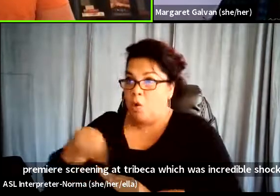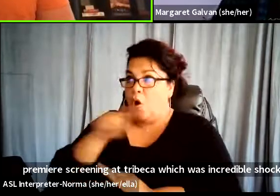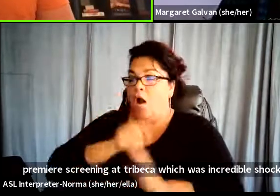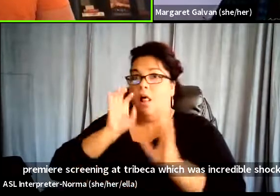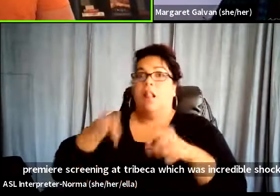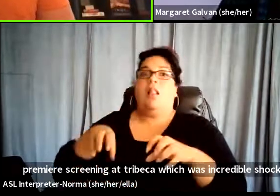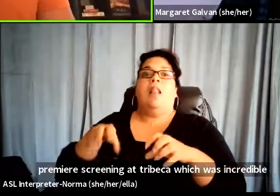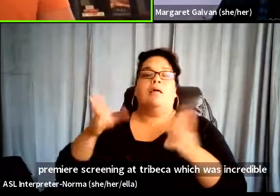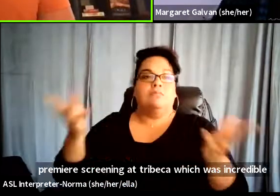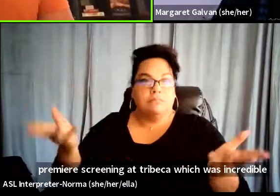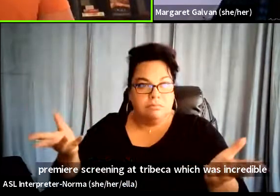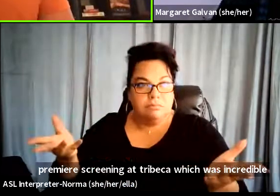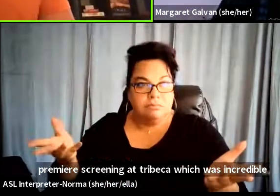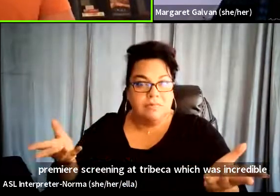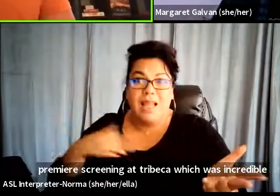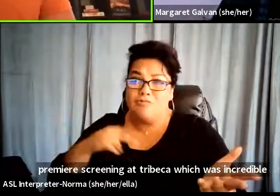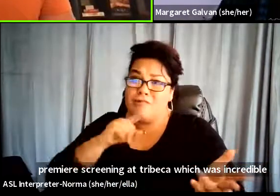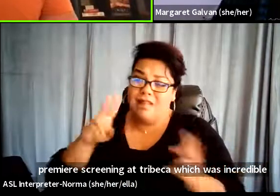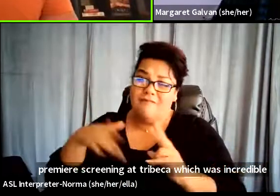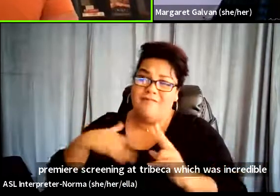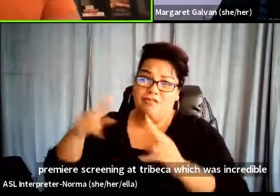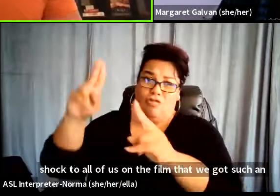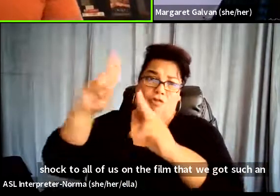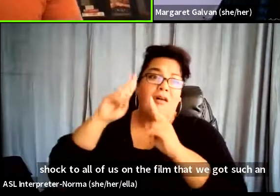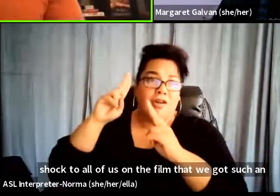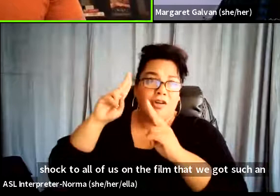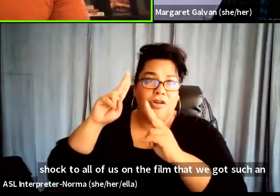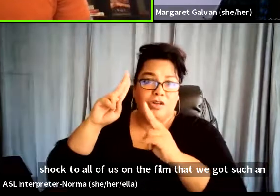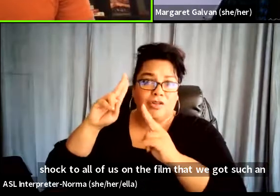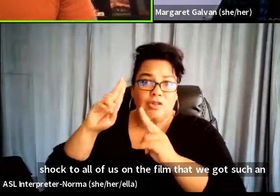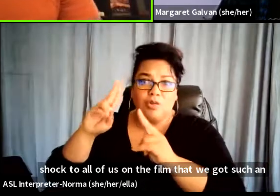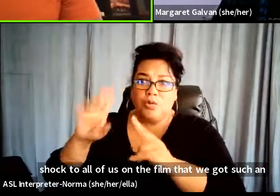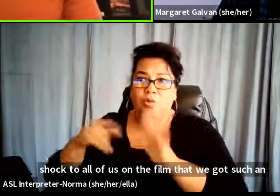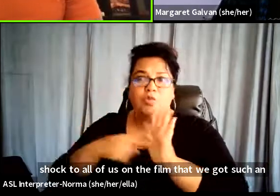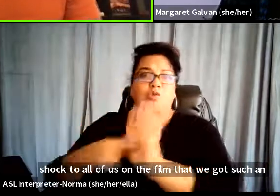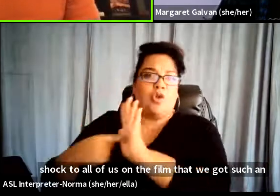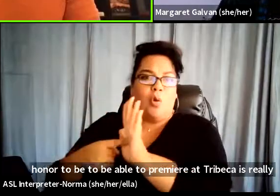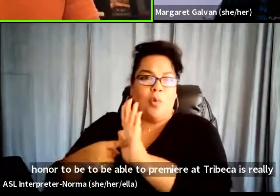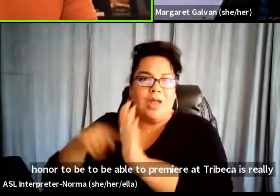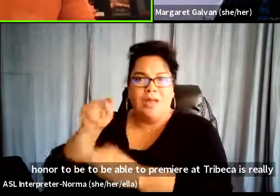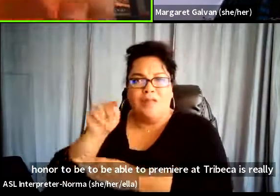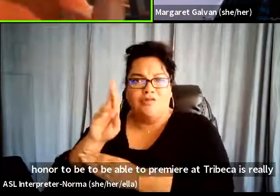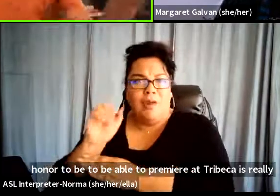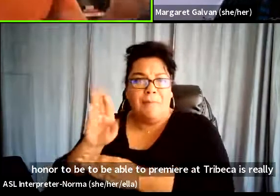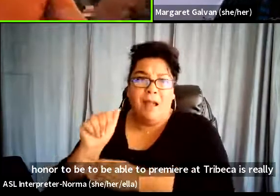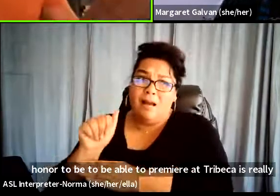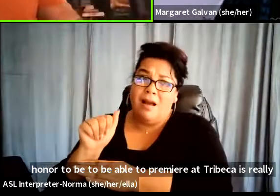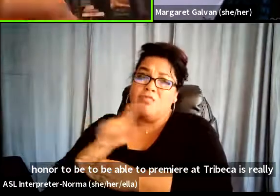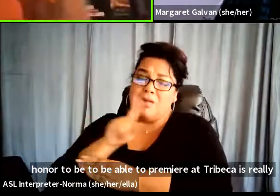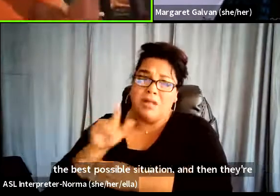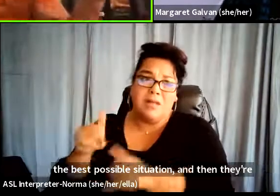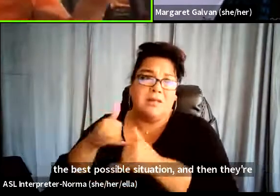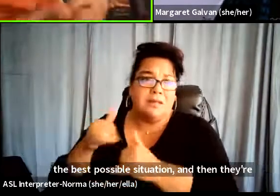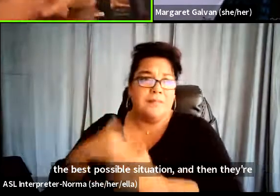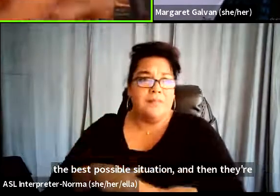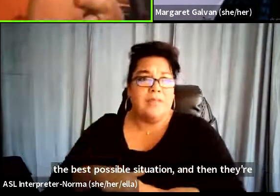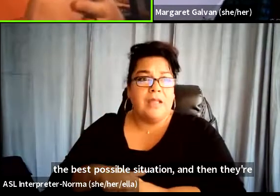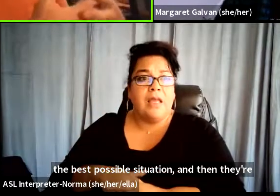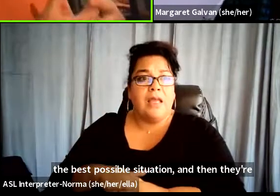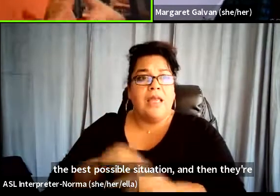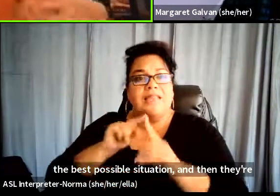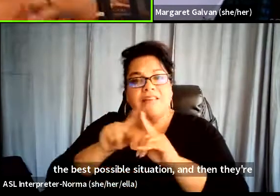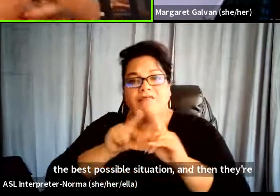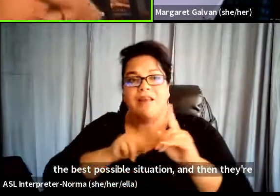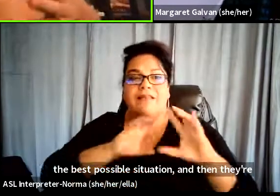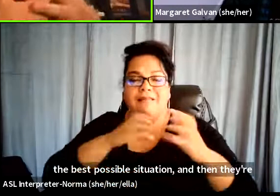that we got. It's such an honor to be, to be able to premiere at Tribeca. was really the best possible situation and in their movie plus category. So we were able to do